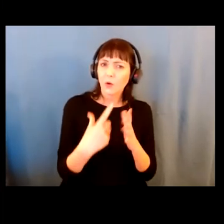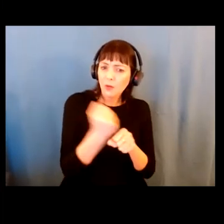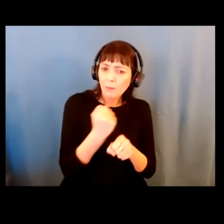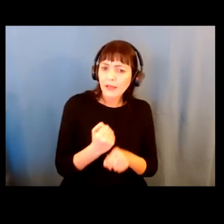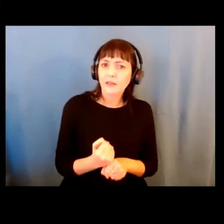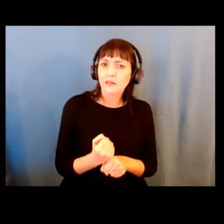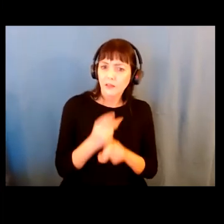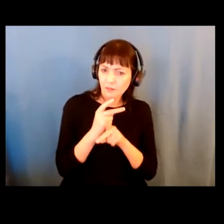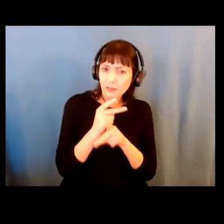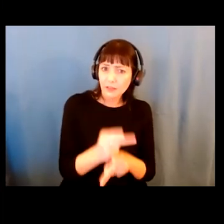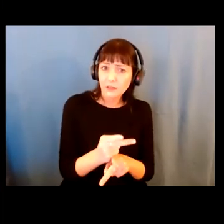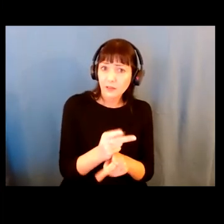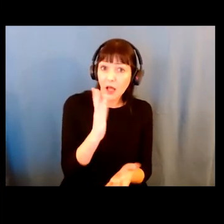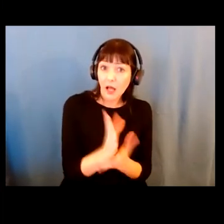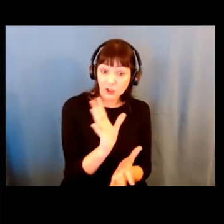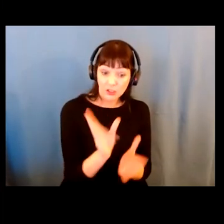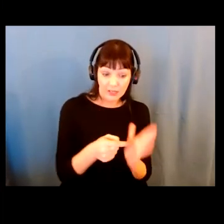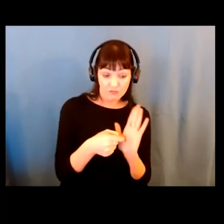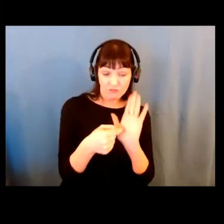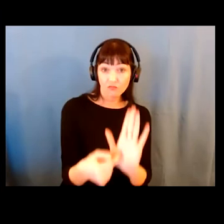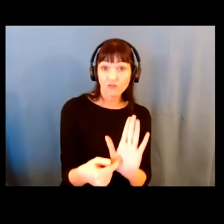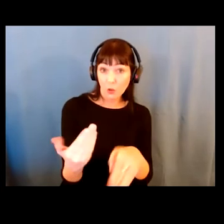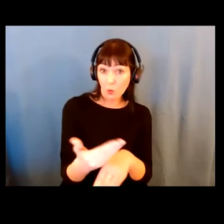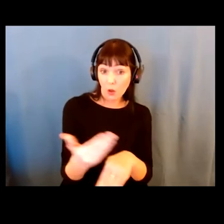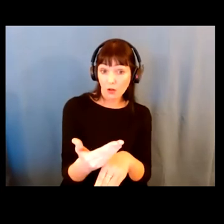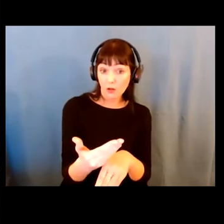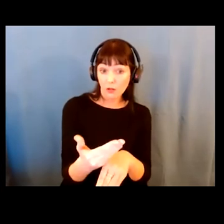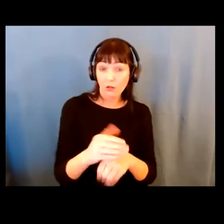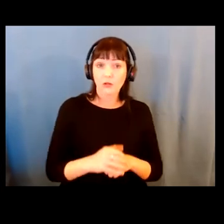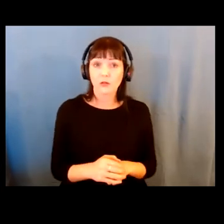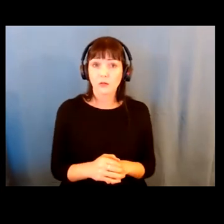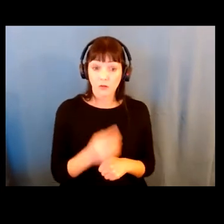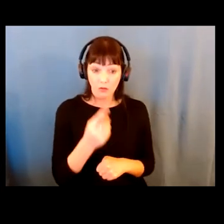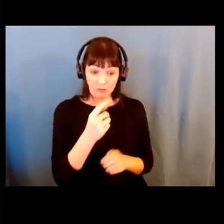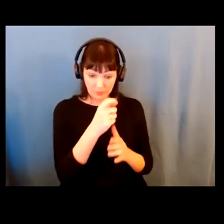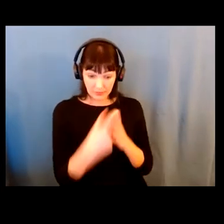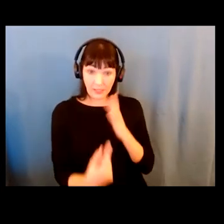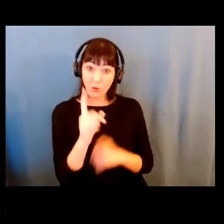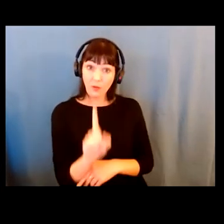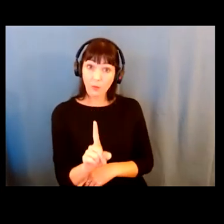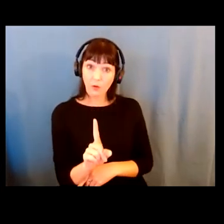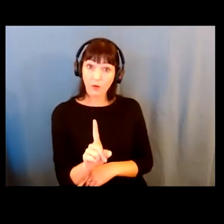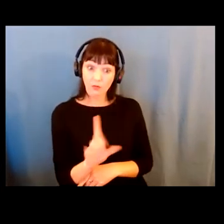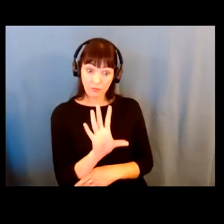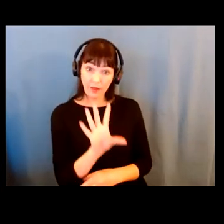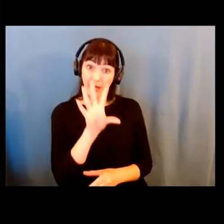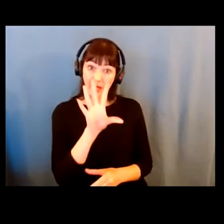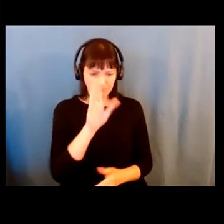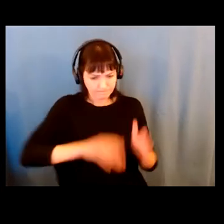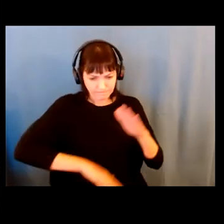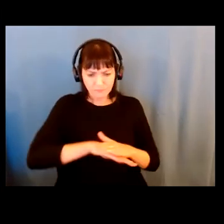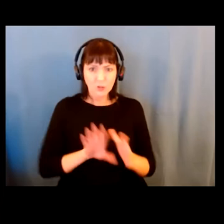in public collections and their programming? Do disabled artists have a voice at the top table? Are